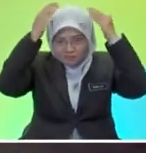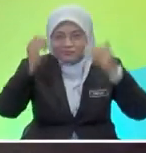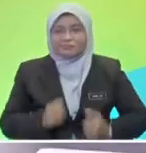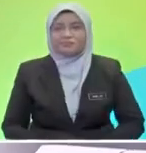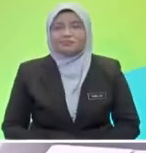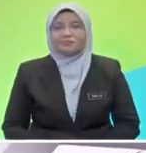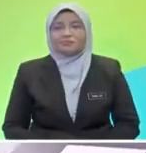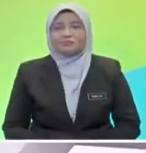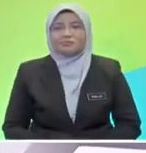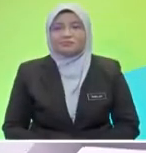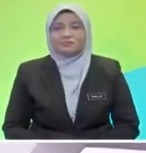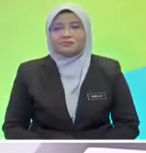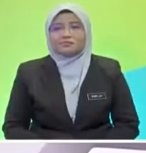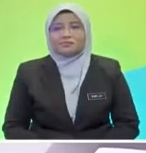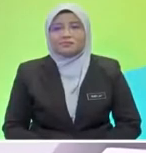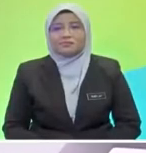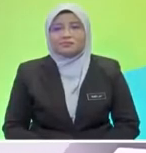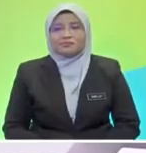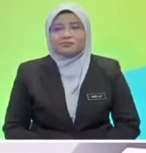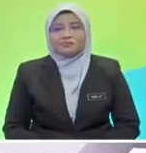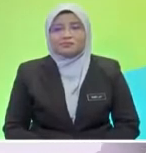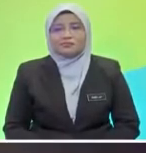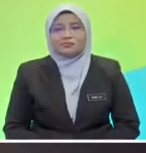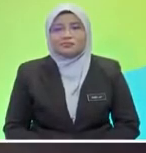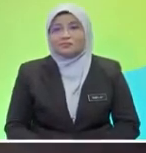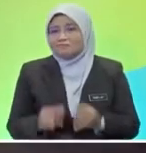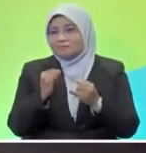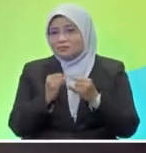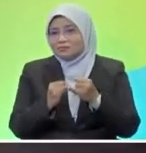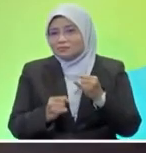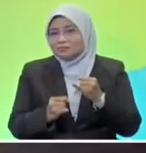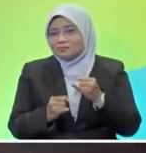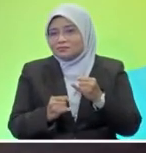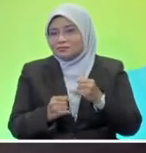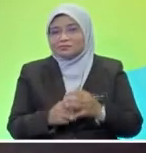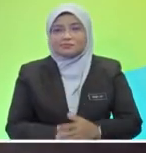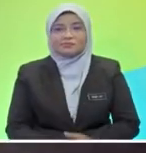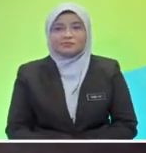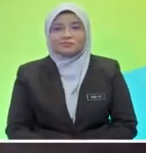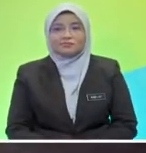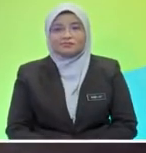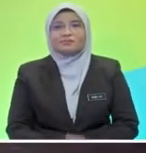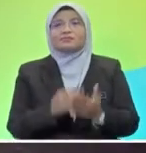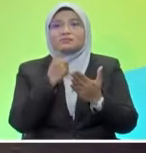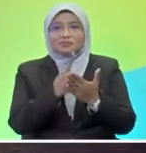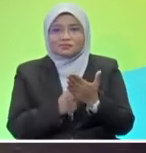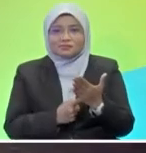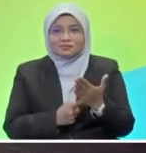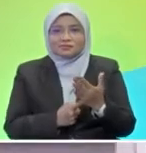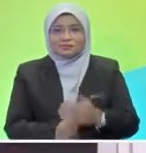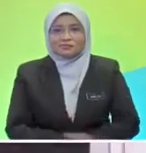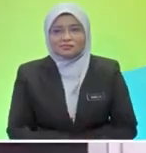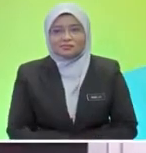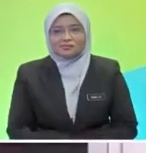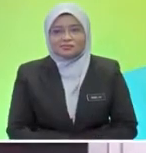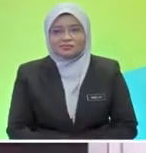can practice later. Okay, and the last one, teacher, we have this one.